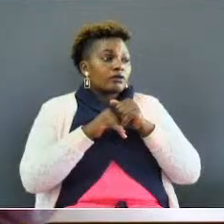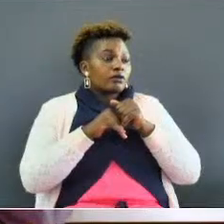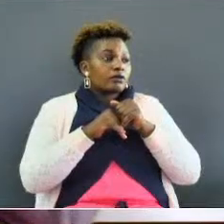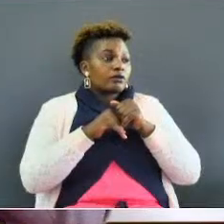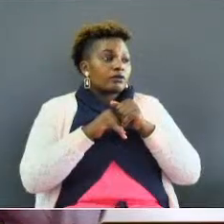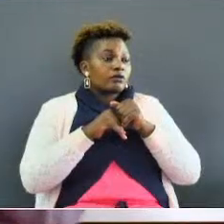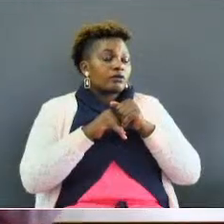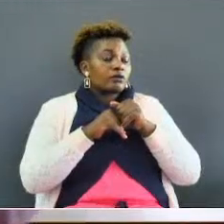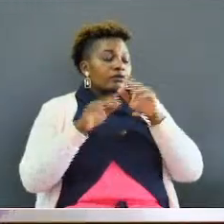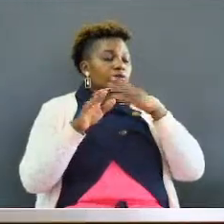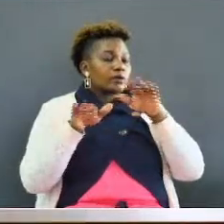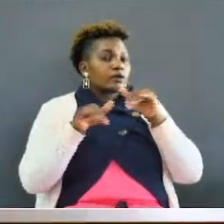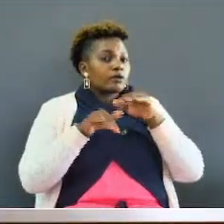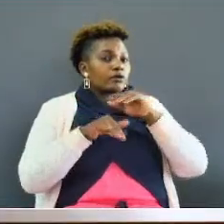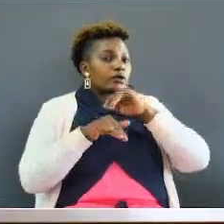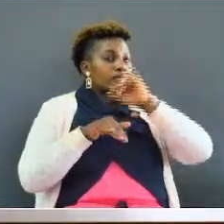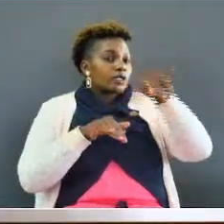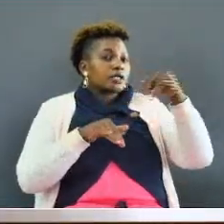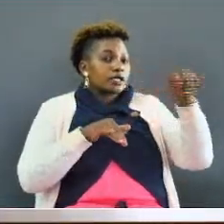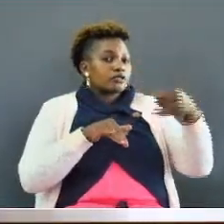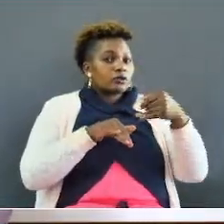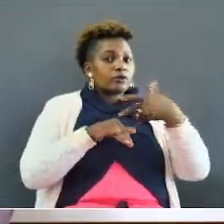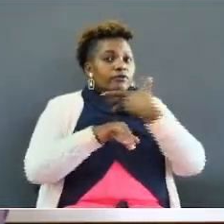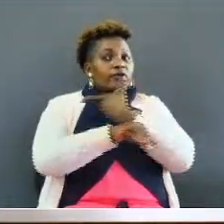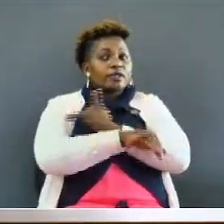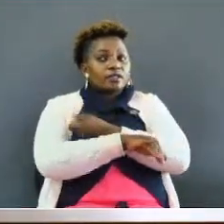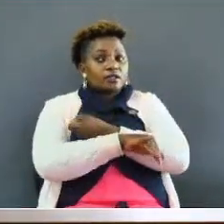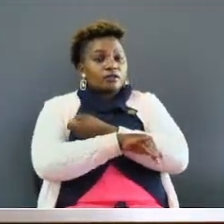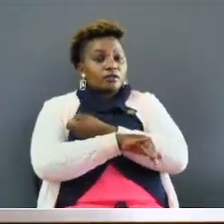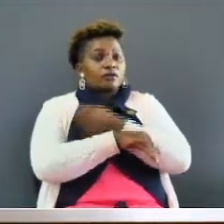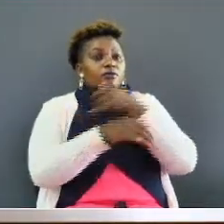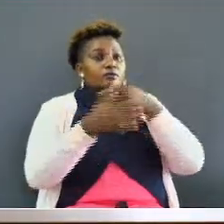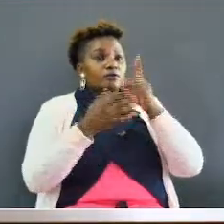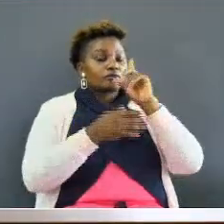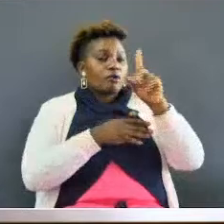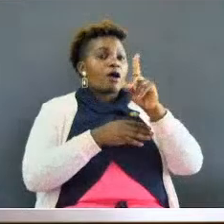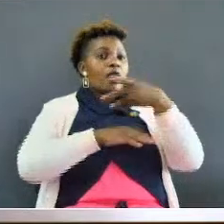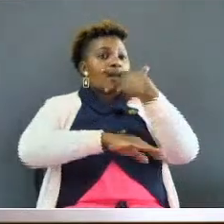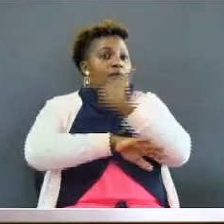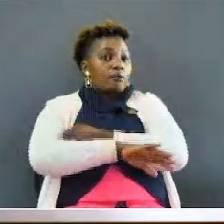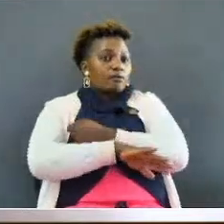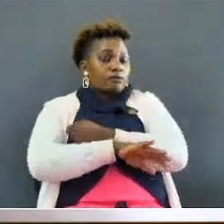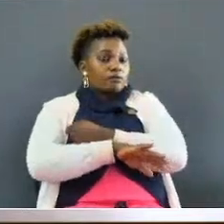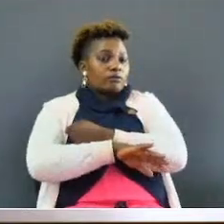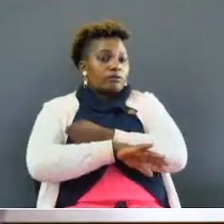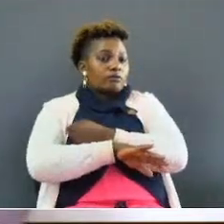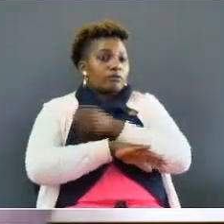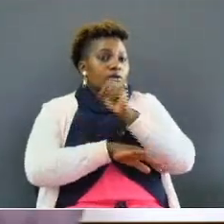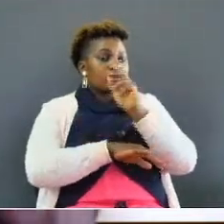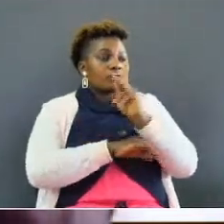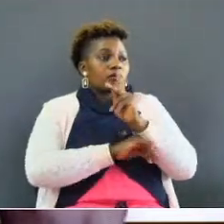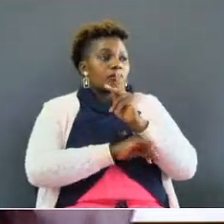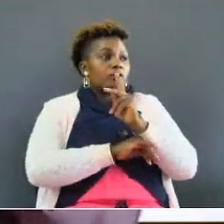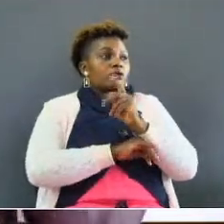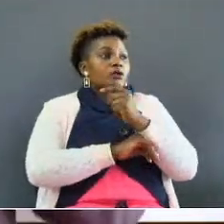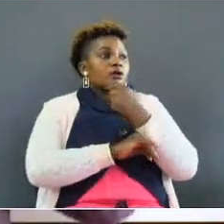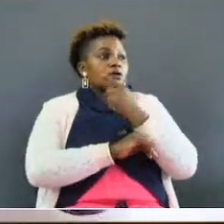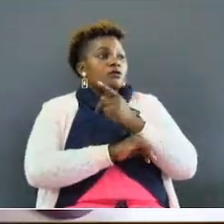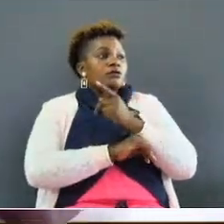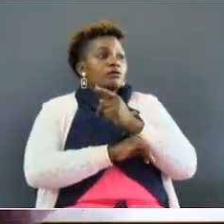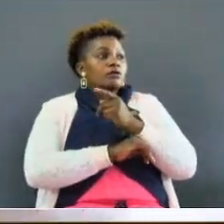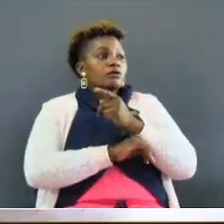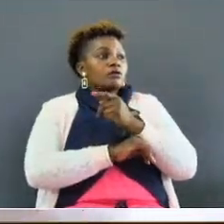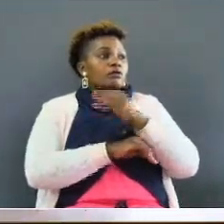the Johnson & Johnson vaccine because it is a one shot and we are okay. Let me say